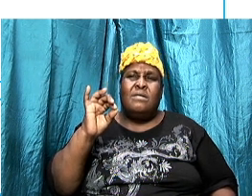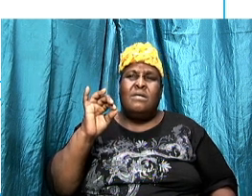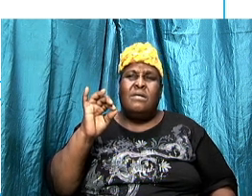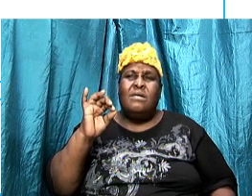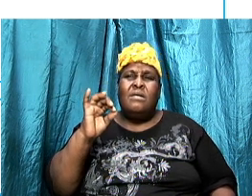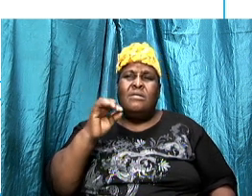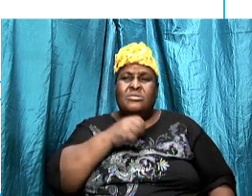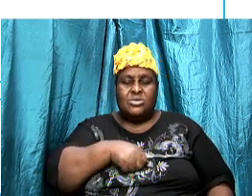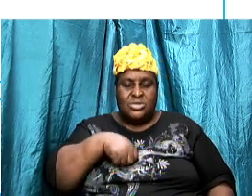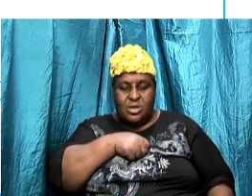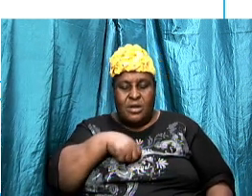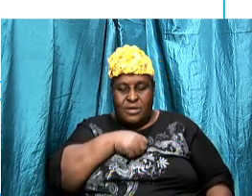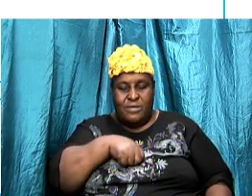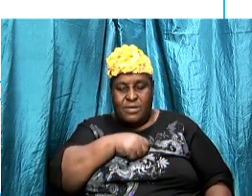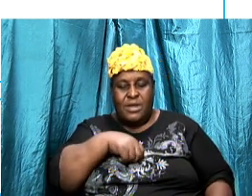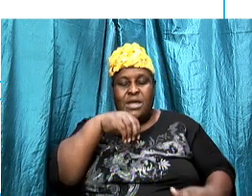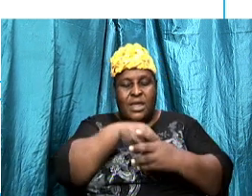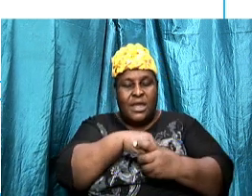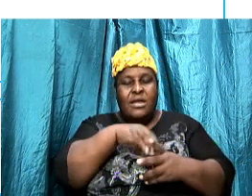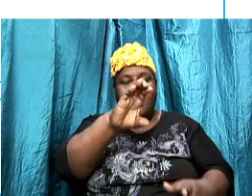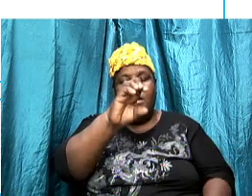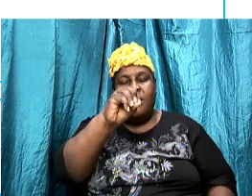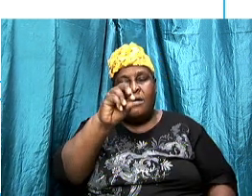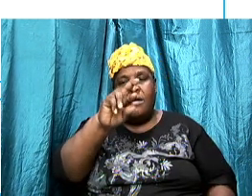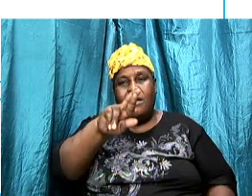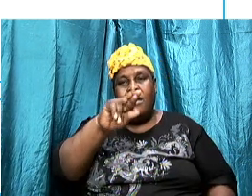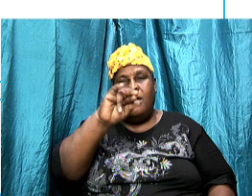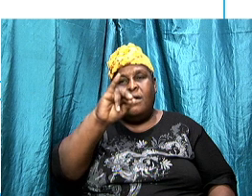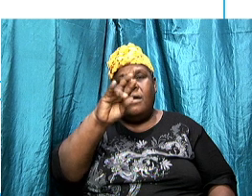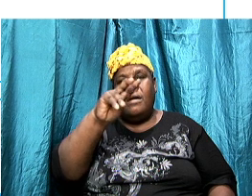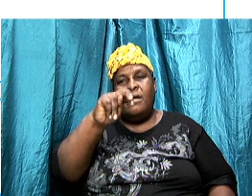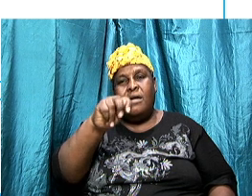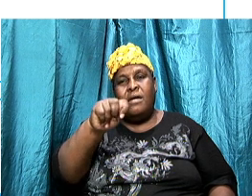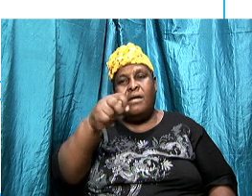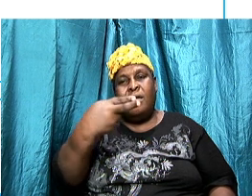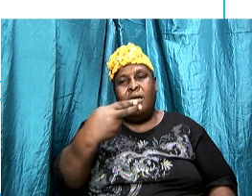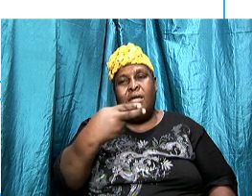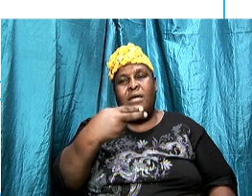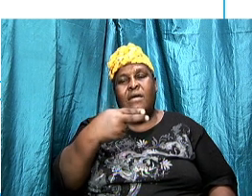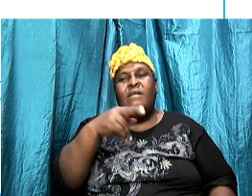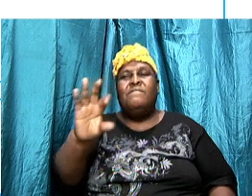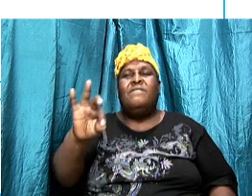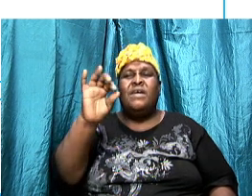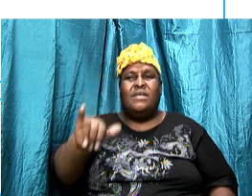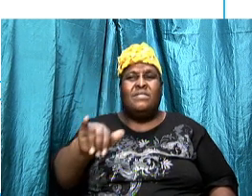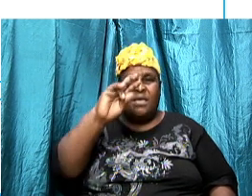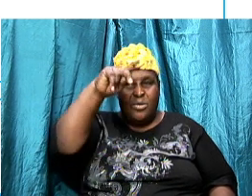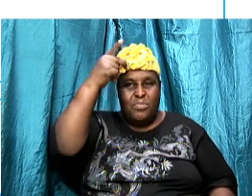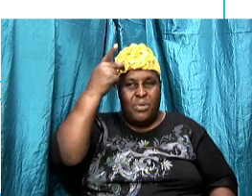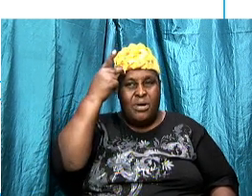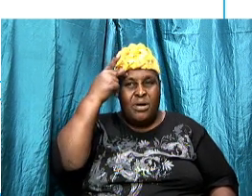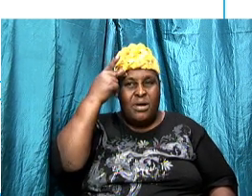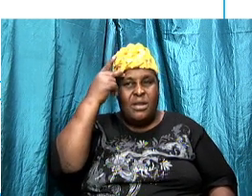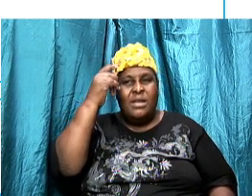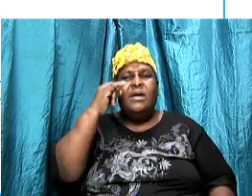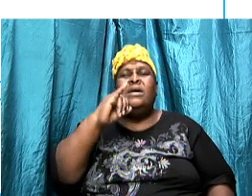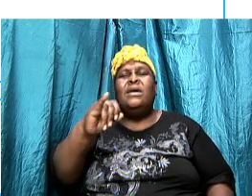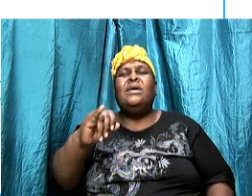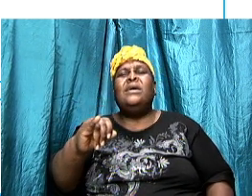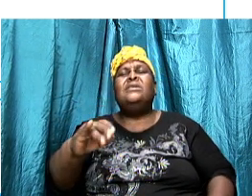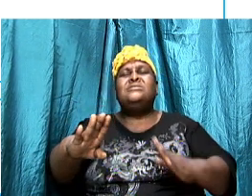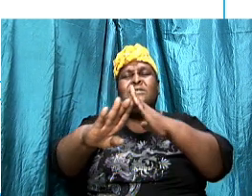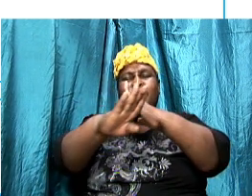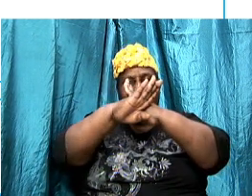in Corinthians chapter 9, we find that Paul is defending